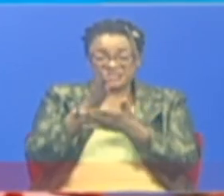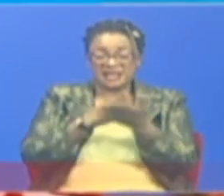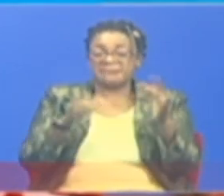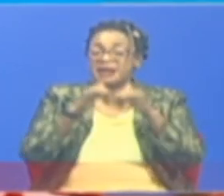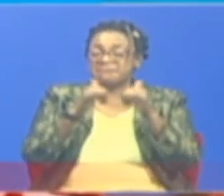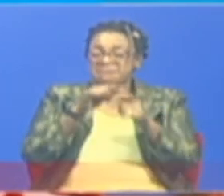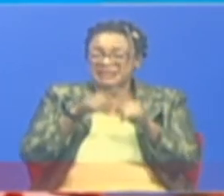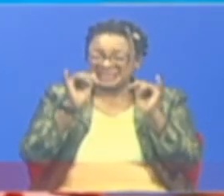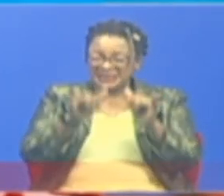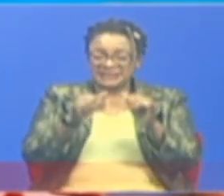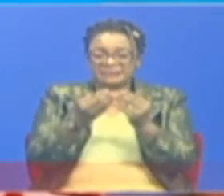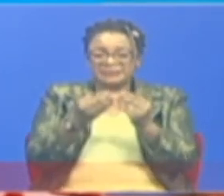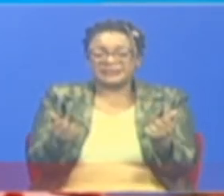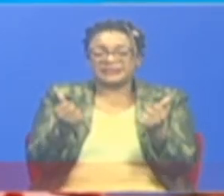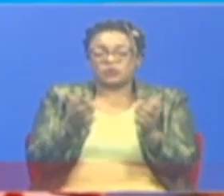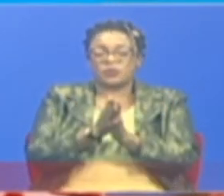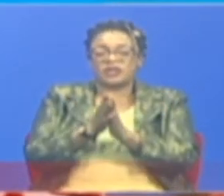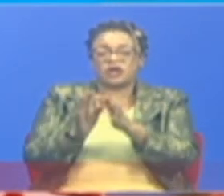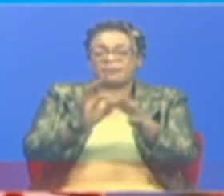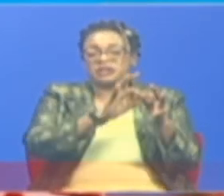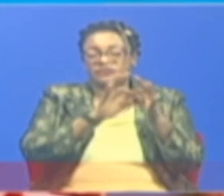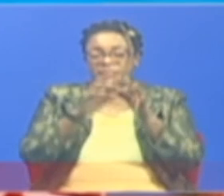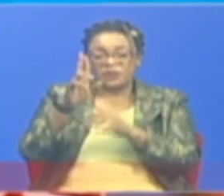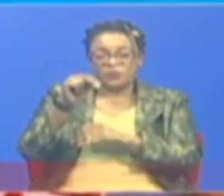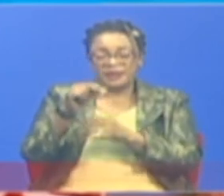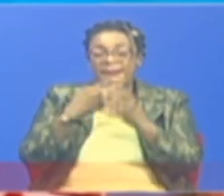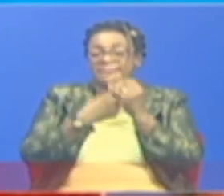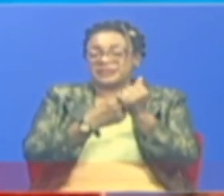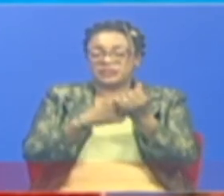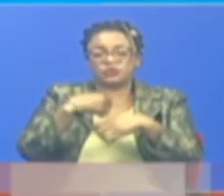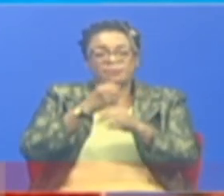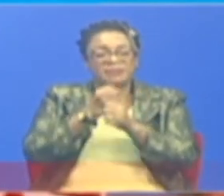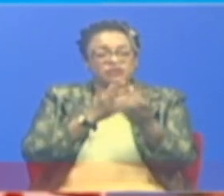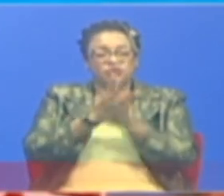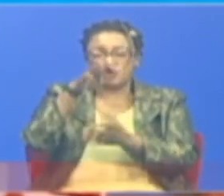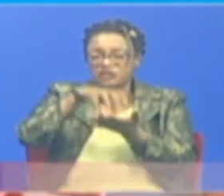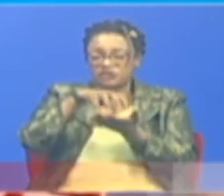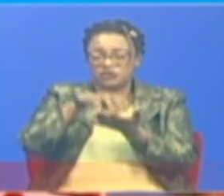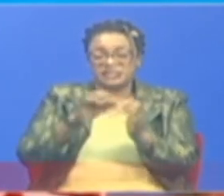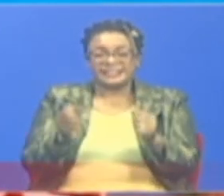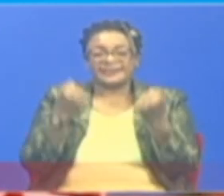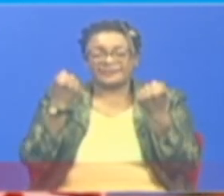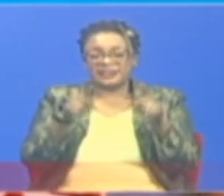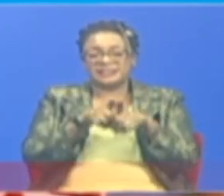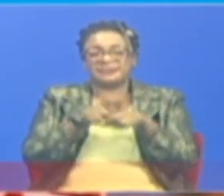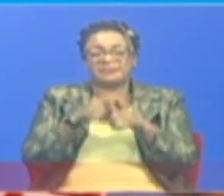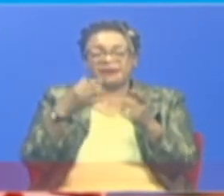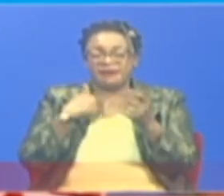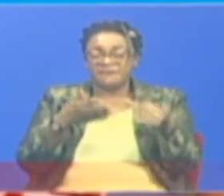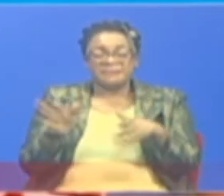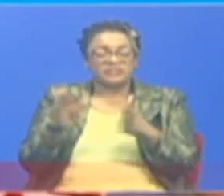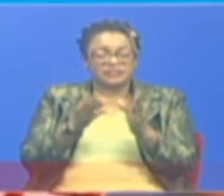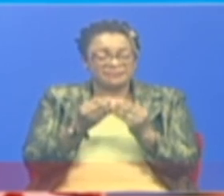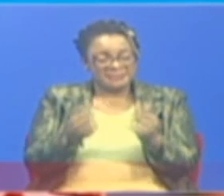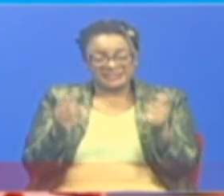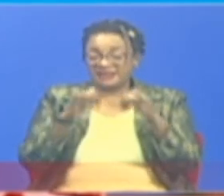addressed, especially with collaboration from our UN partners to ensure that conditions there are safe and that also containment measures are met in those